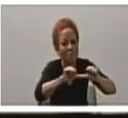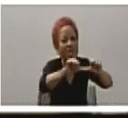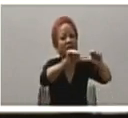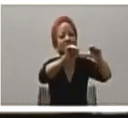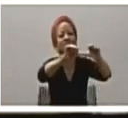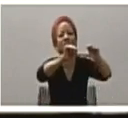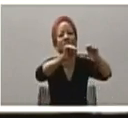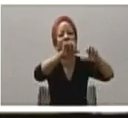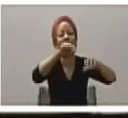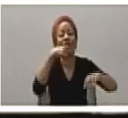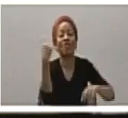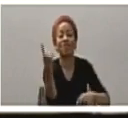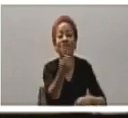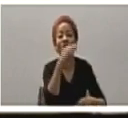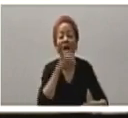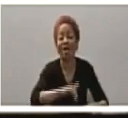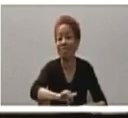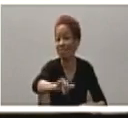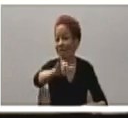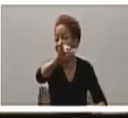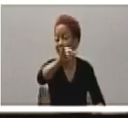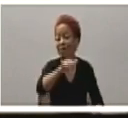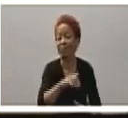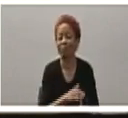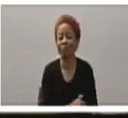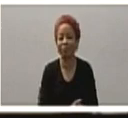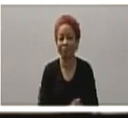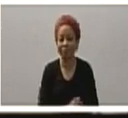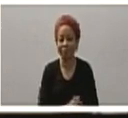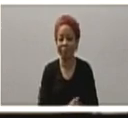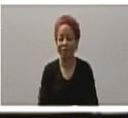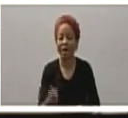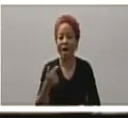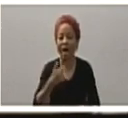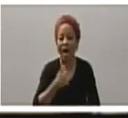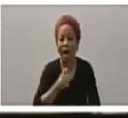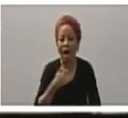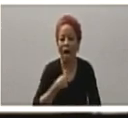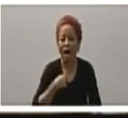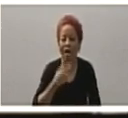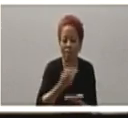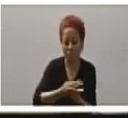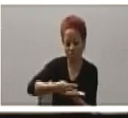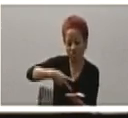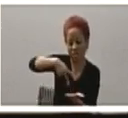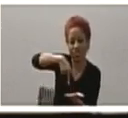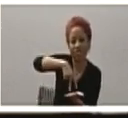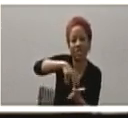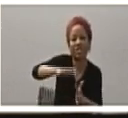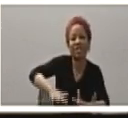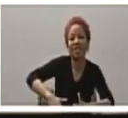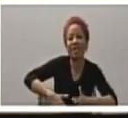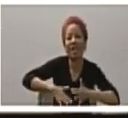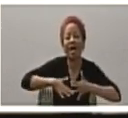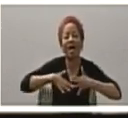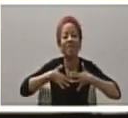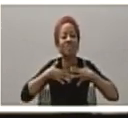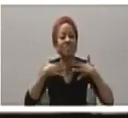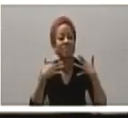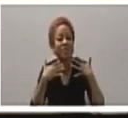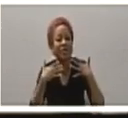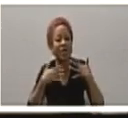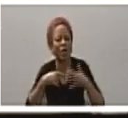I am the resurrection and the life. He who believes in me, though he may